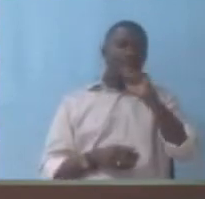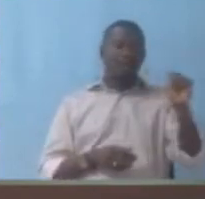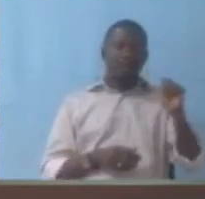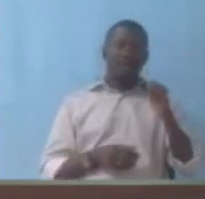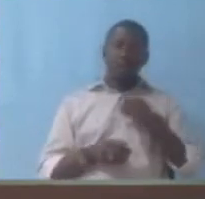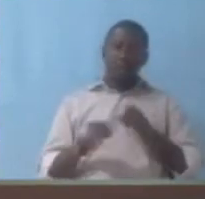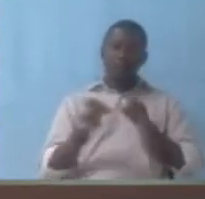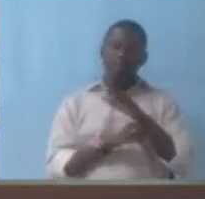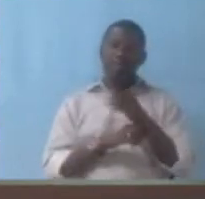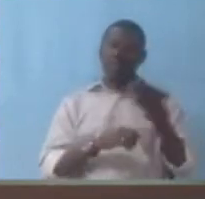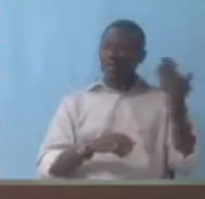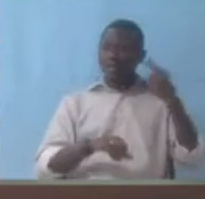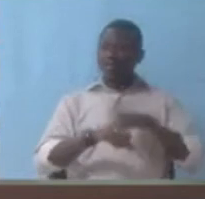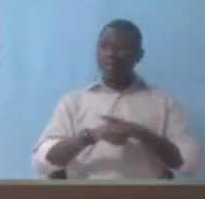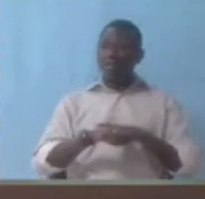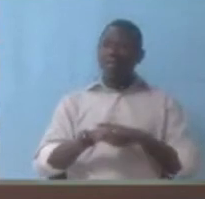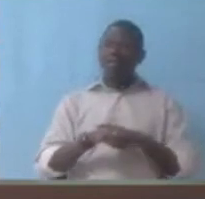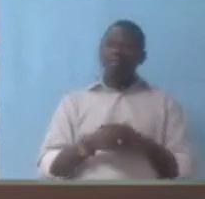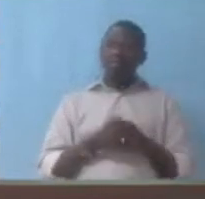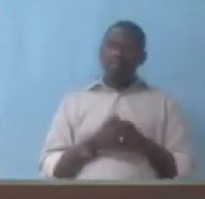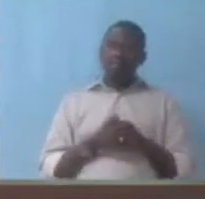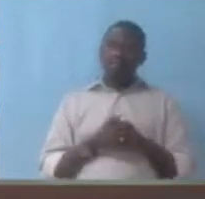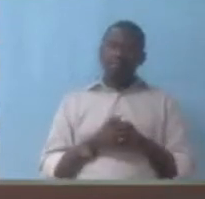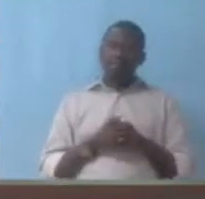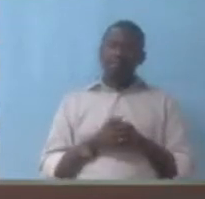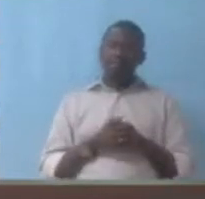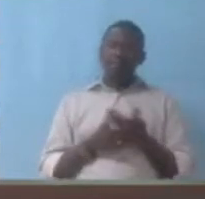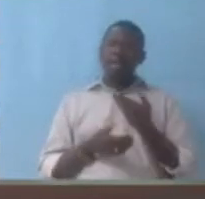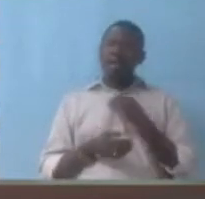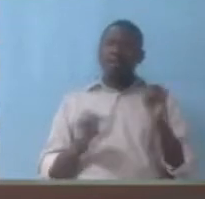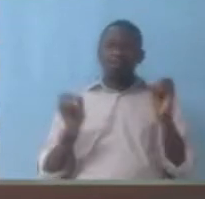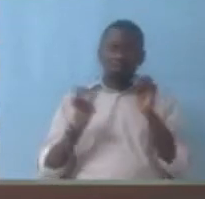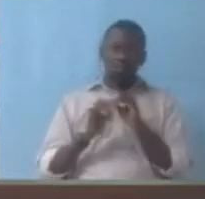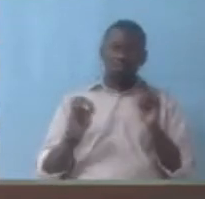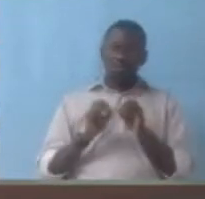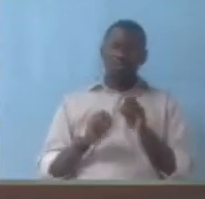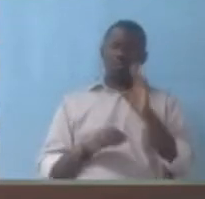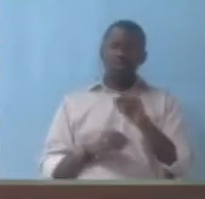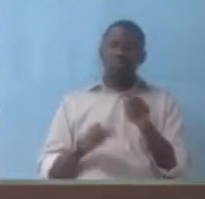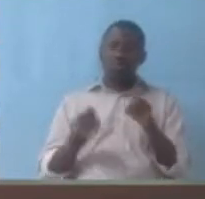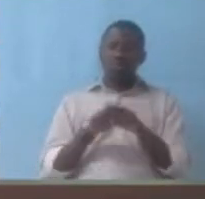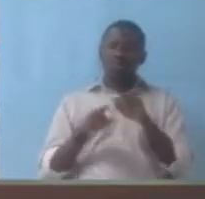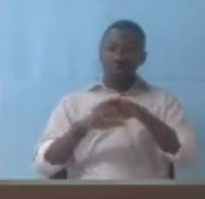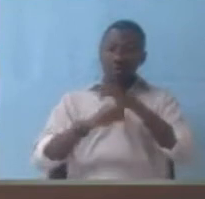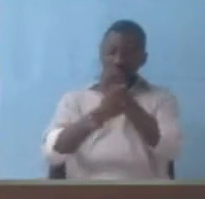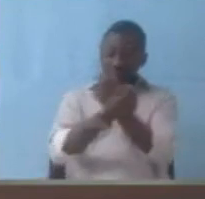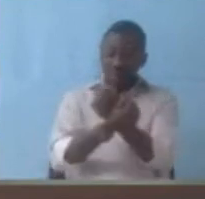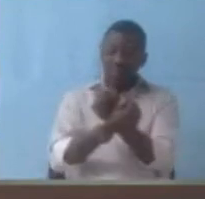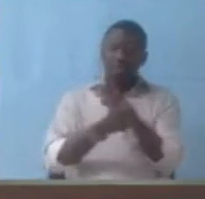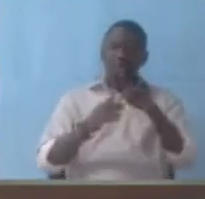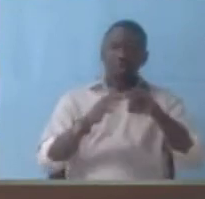decree jamalu menu be ye tambindi wo wuche wo kono nungu had nothing to do with the arrest or